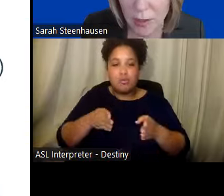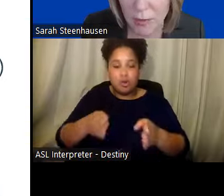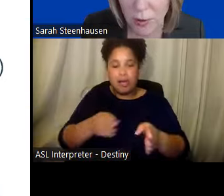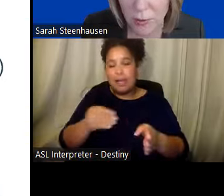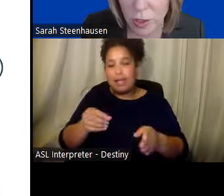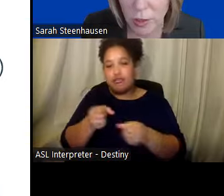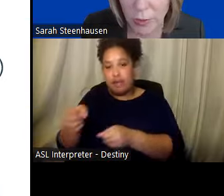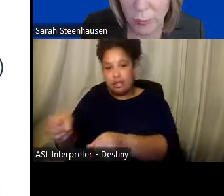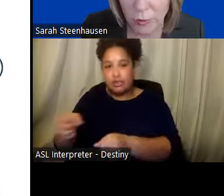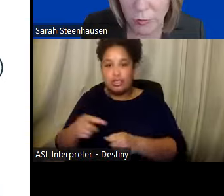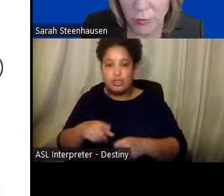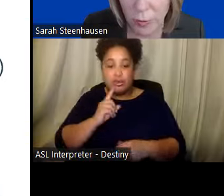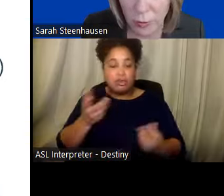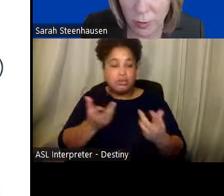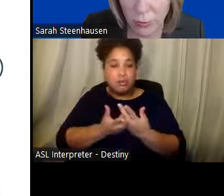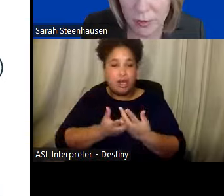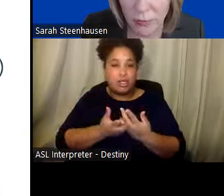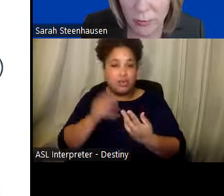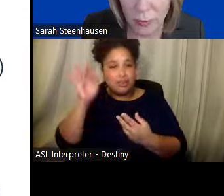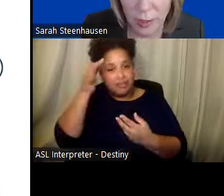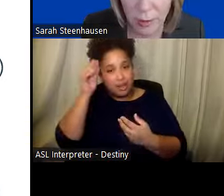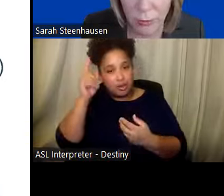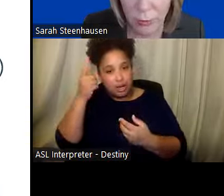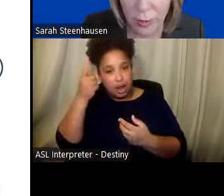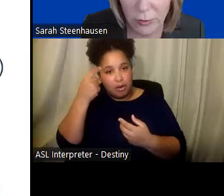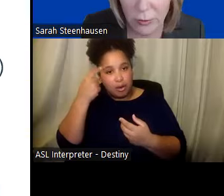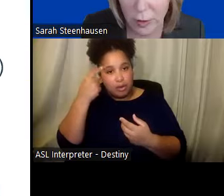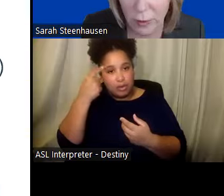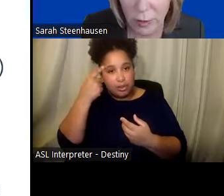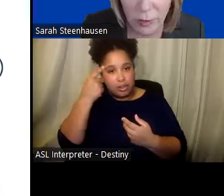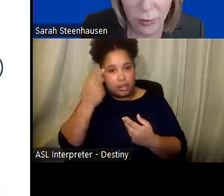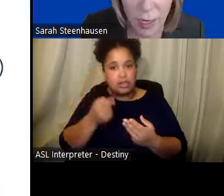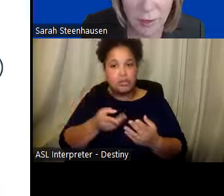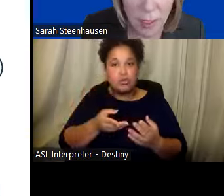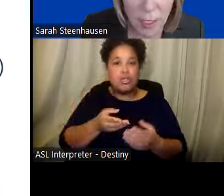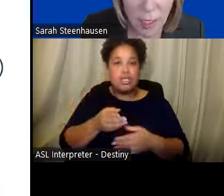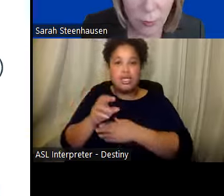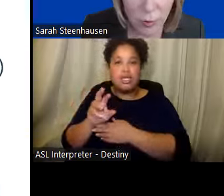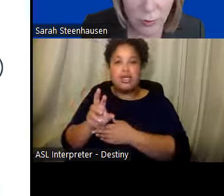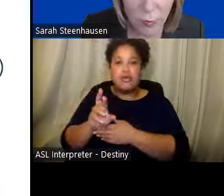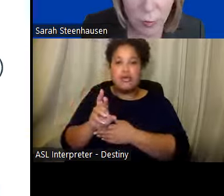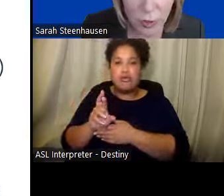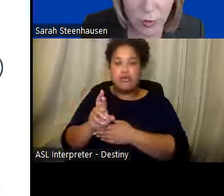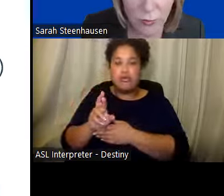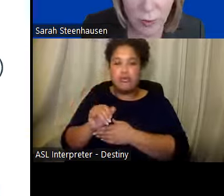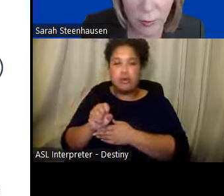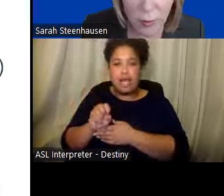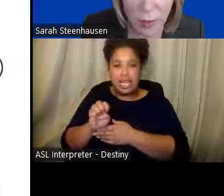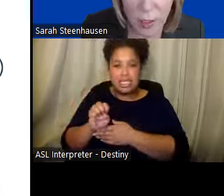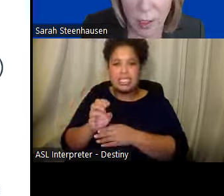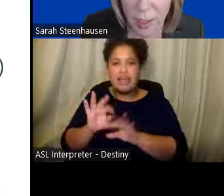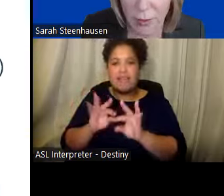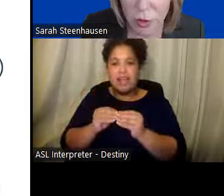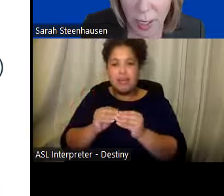This is very much in line with the federal government's efforts right now through the RAISE Family Caregiver Act. And we're looking forward to